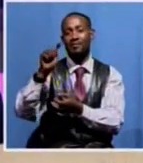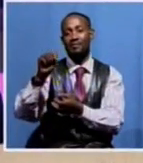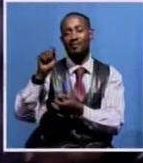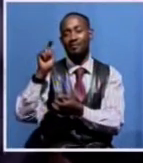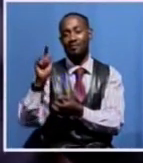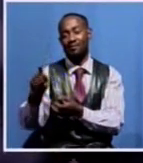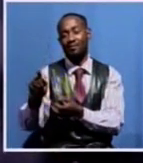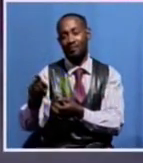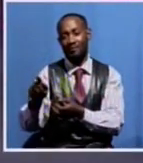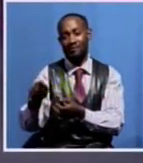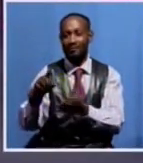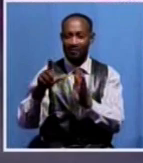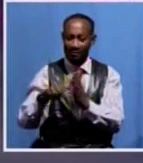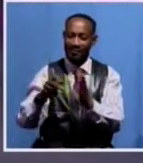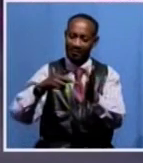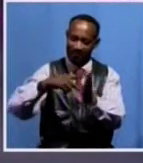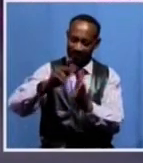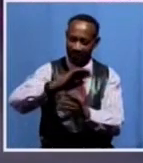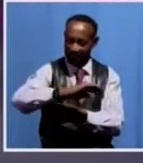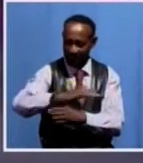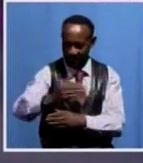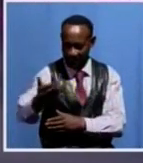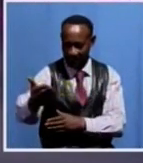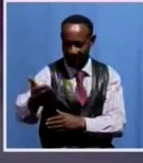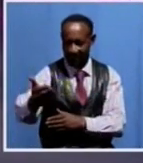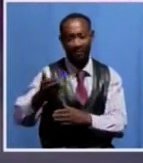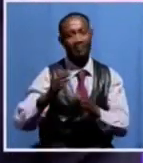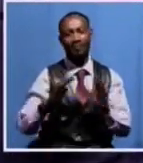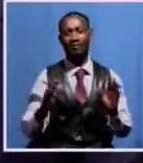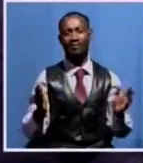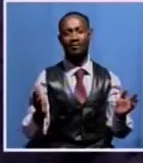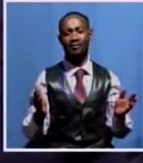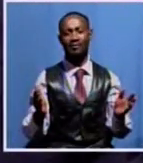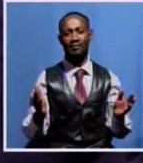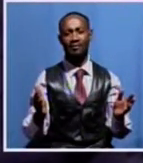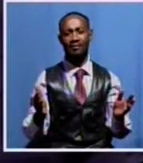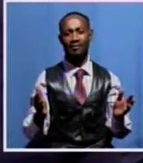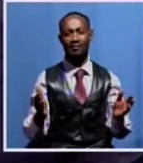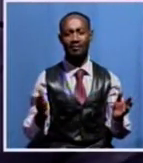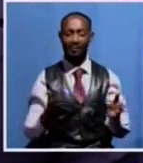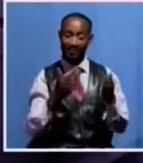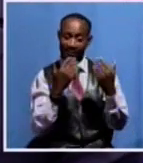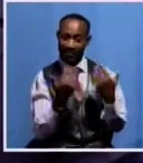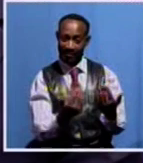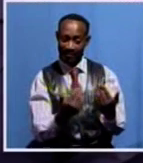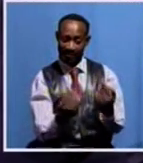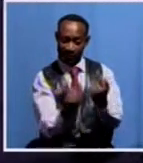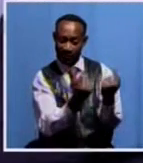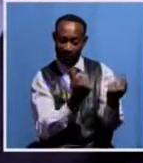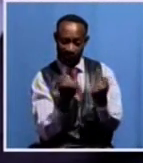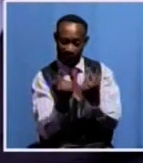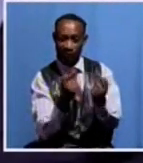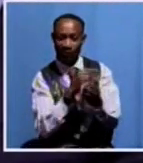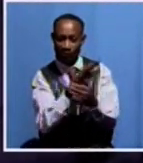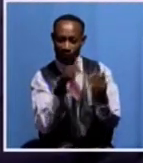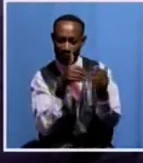point X I pay it back to you. So in this situation now, what we have decided is that for all capital